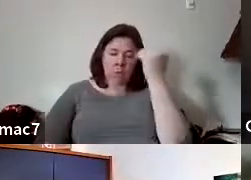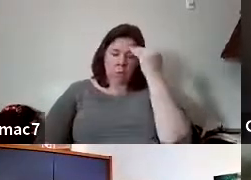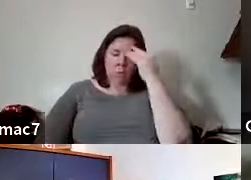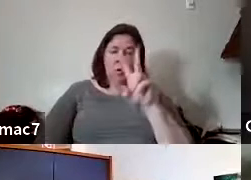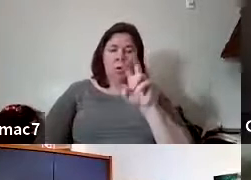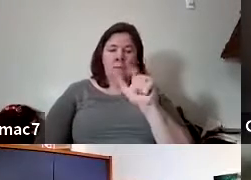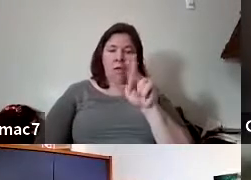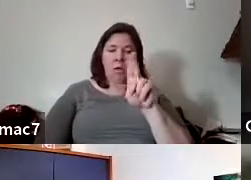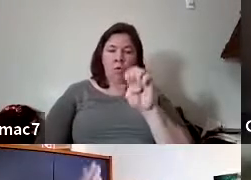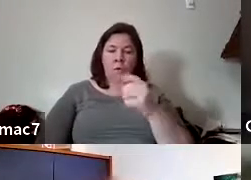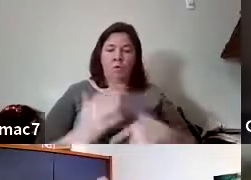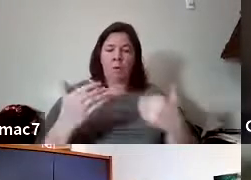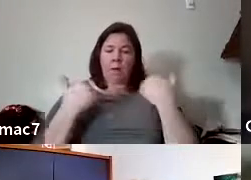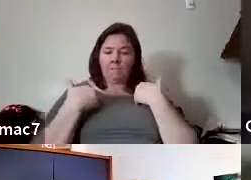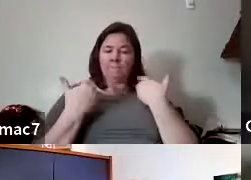have.